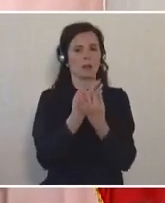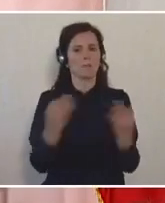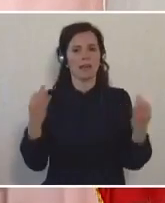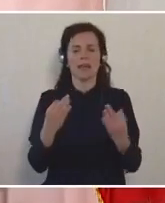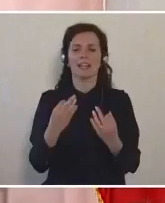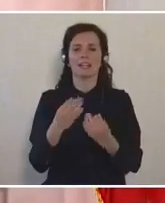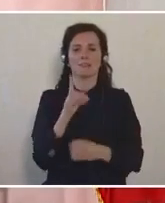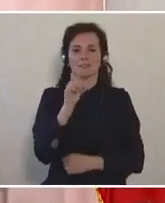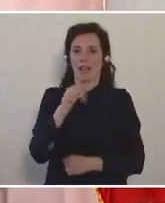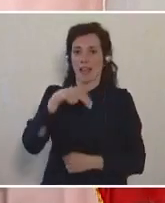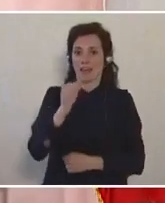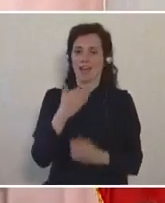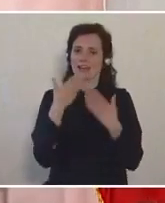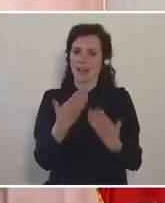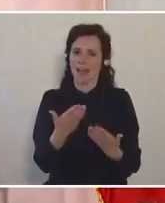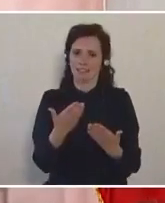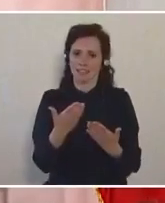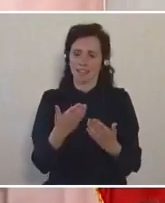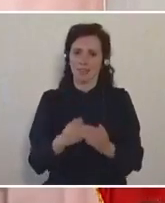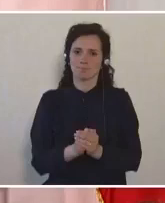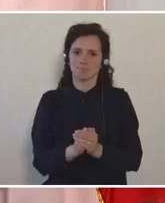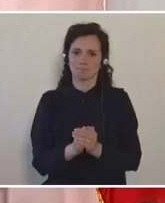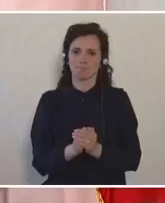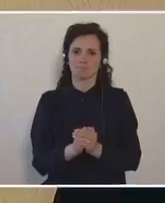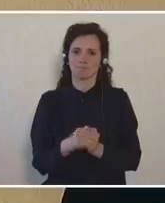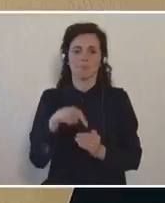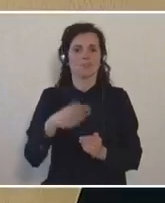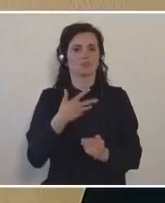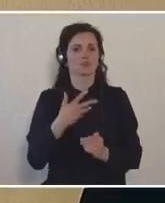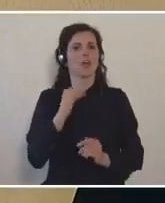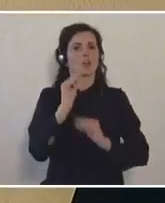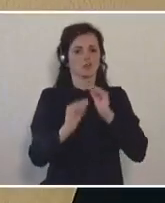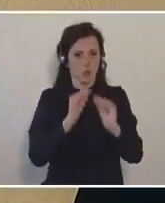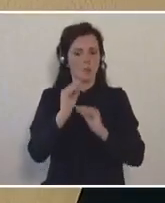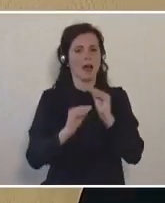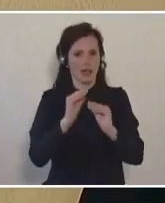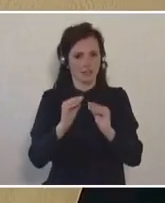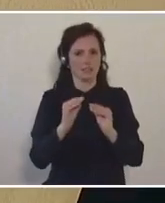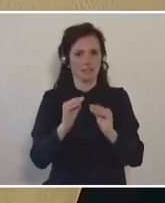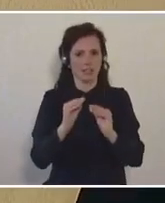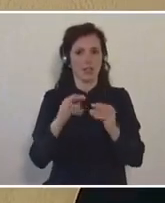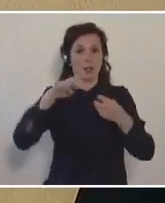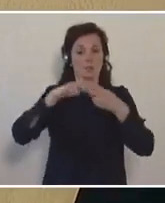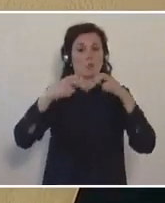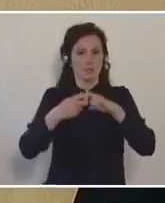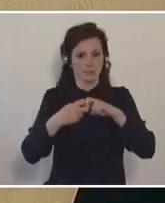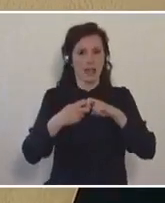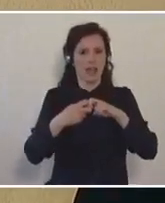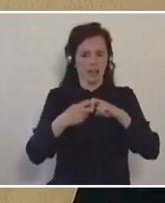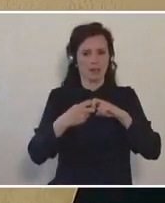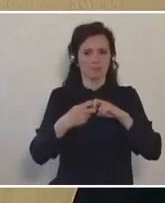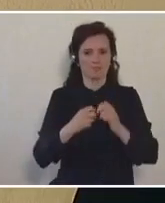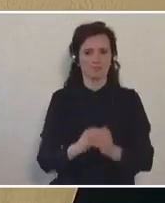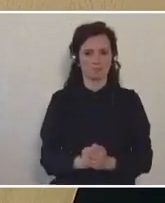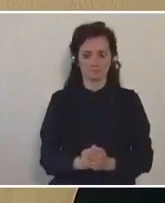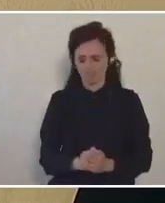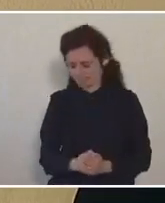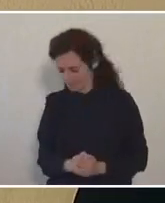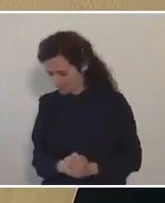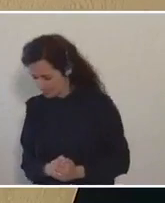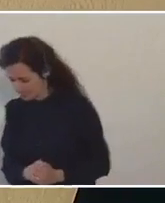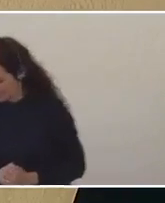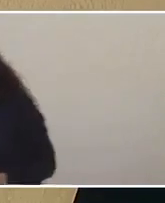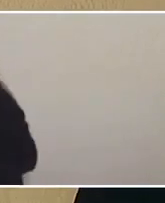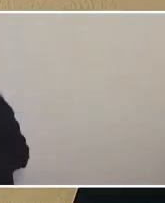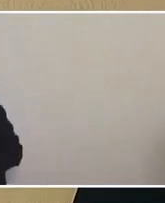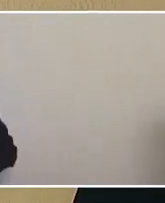a couple of questions from Brussels. I see several hands raised. Where are you? And please, let's